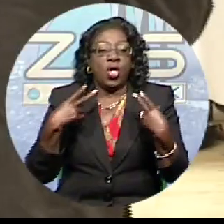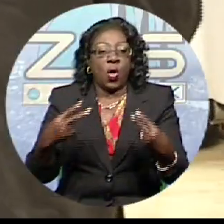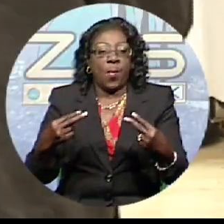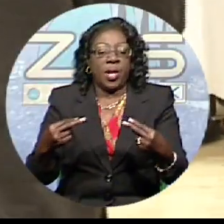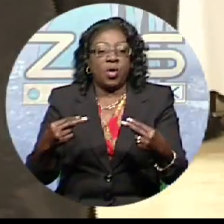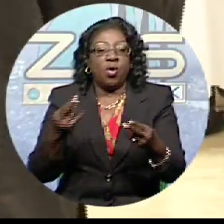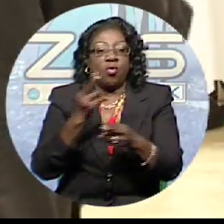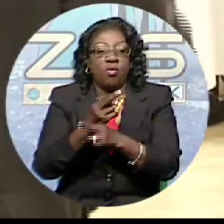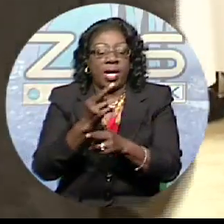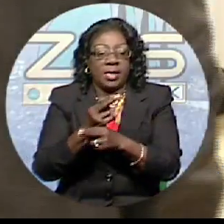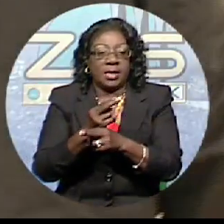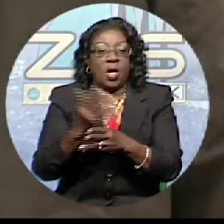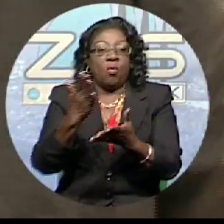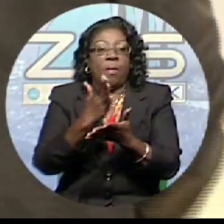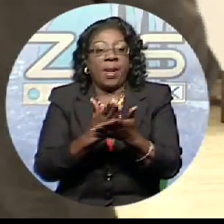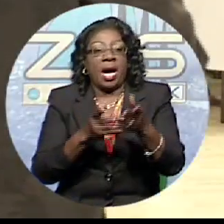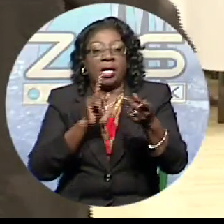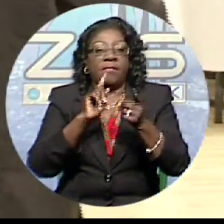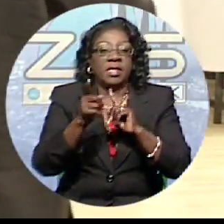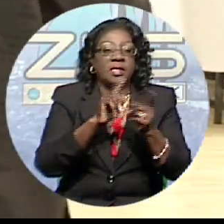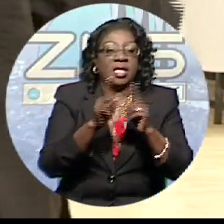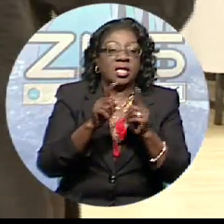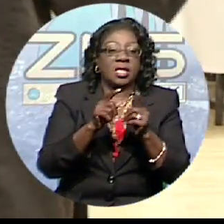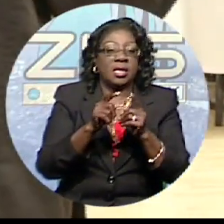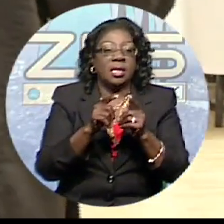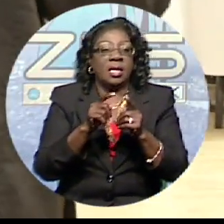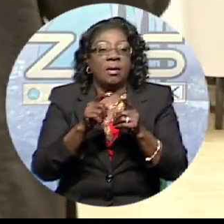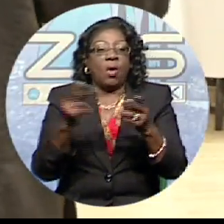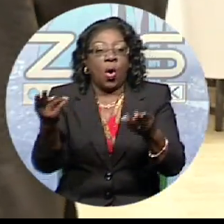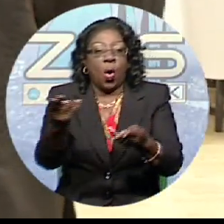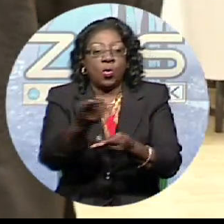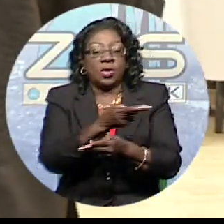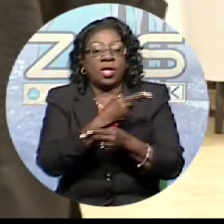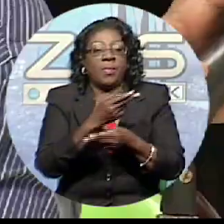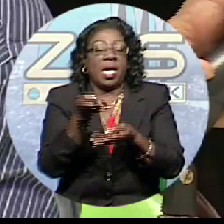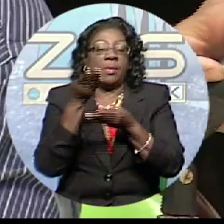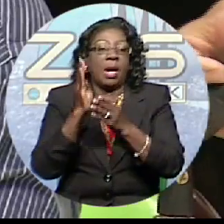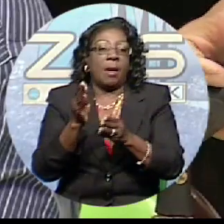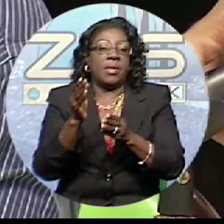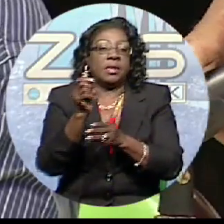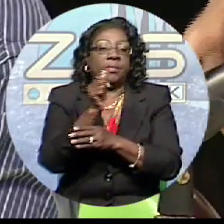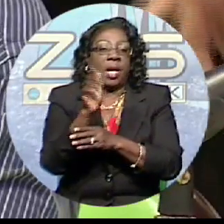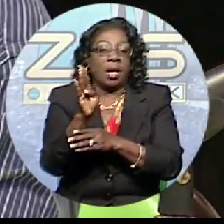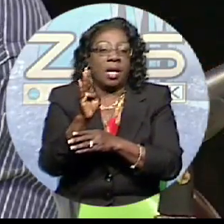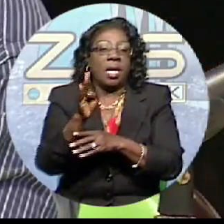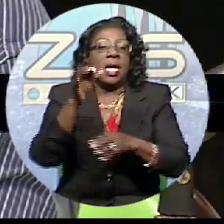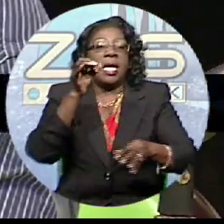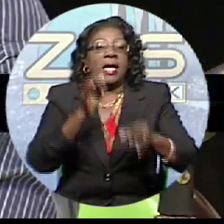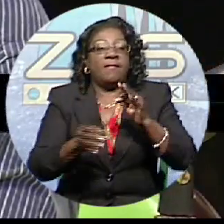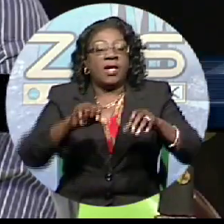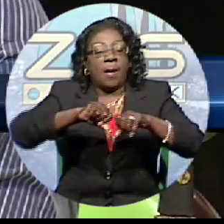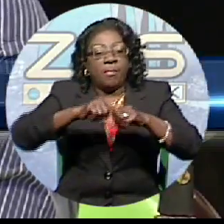both part of a panel discussion on immigrant communities hosted by the Bahamas Bar Association. If they were breaking the